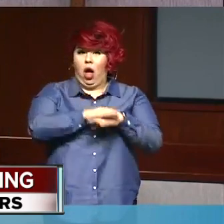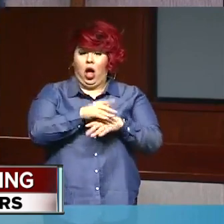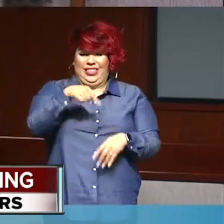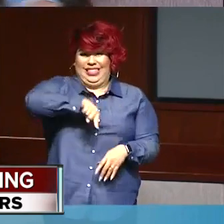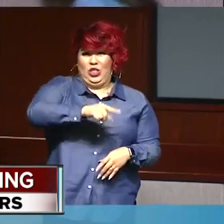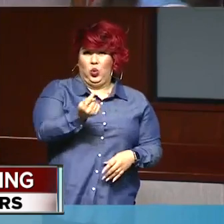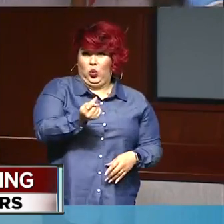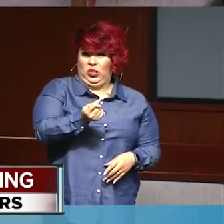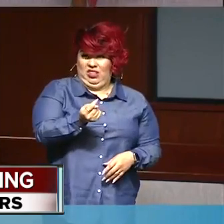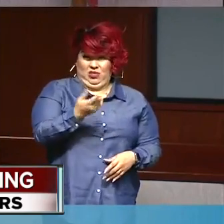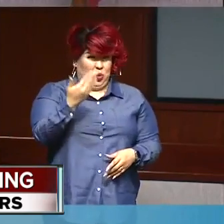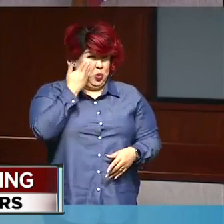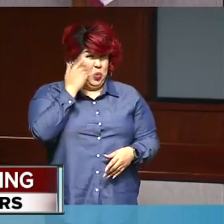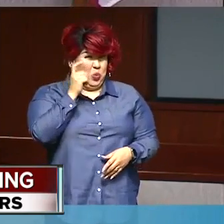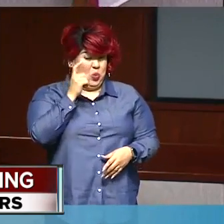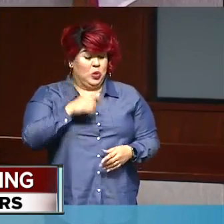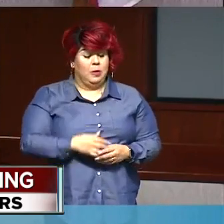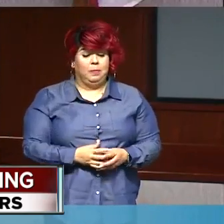Ralph.